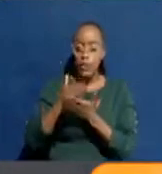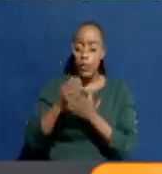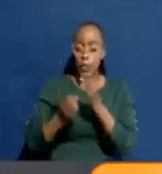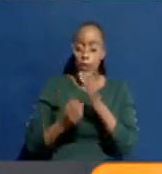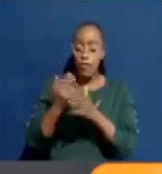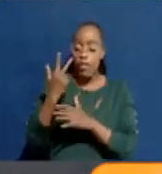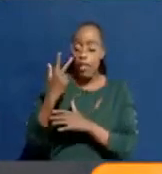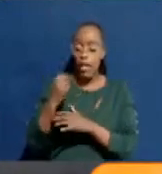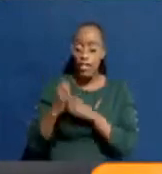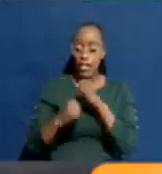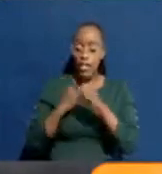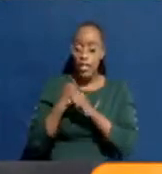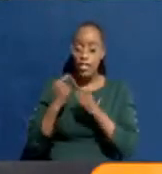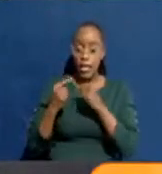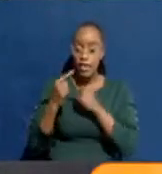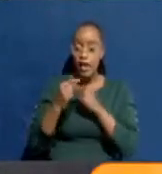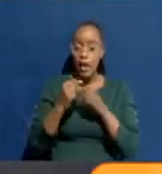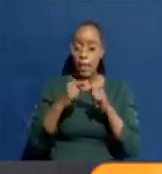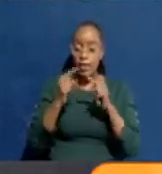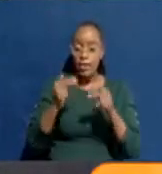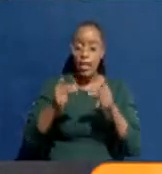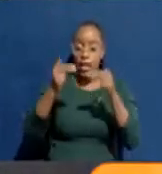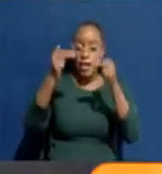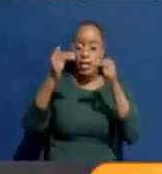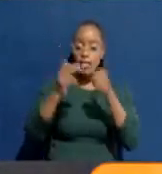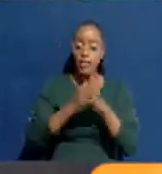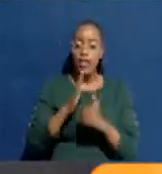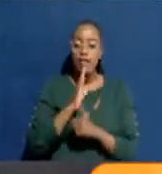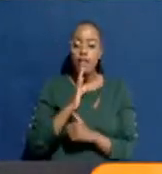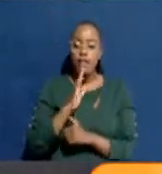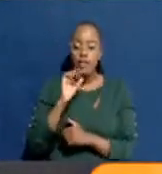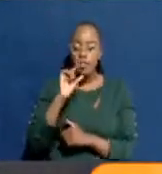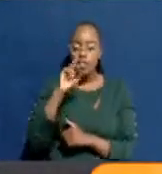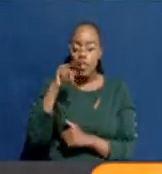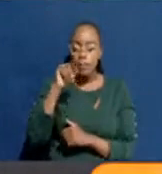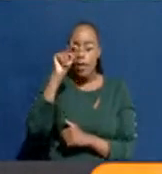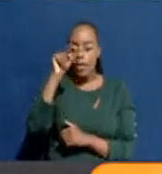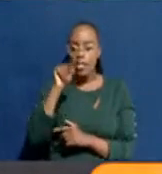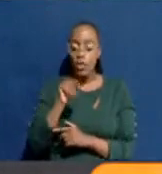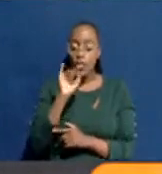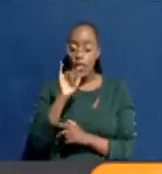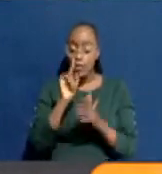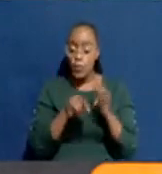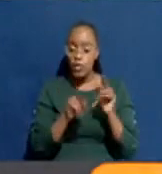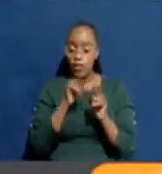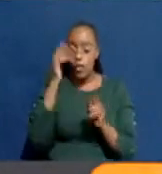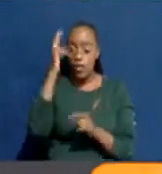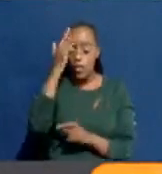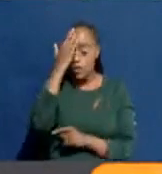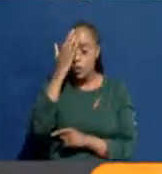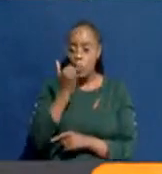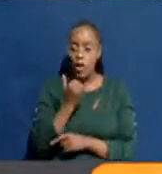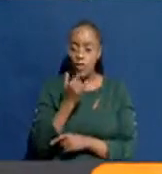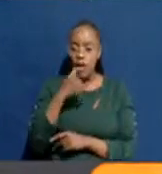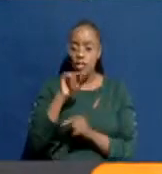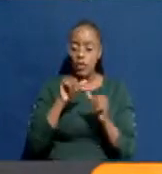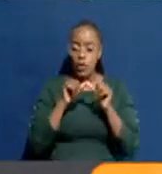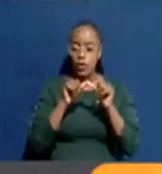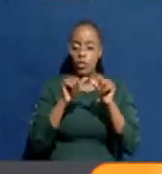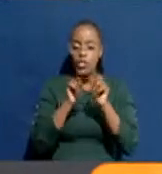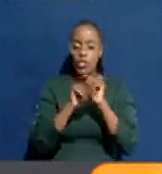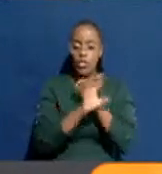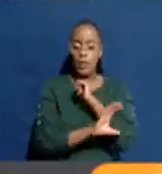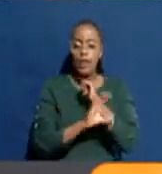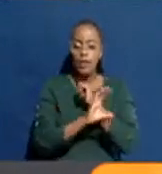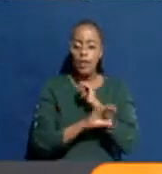last 30 years. Yet they have the highest debt to GDP ratio. That is part of the reason why we will continue as a